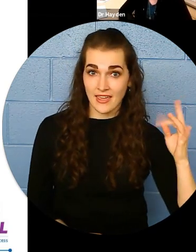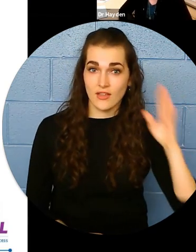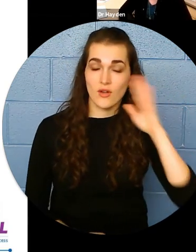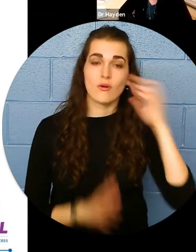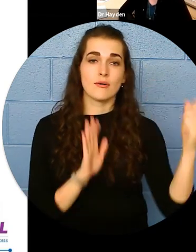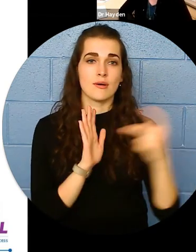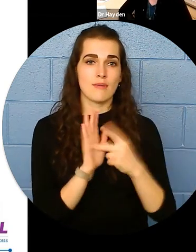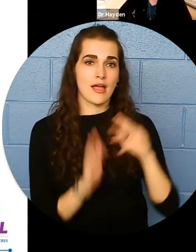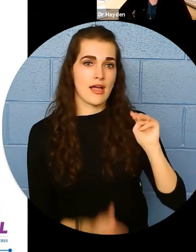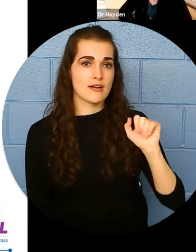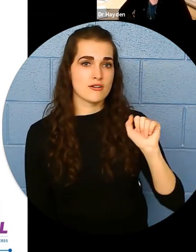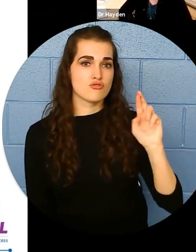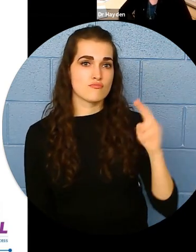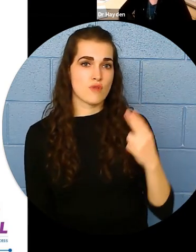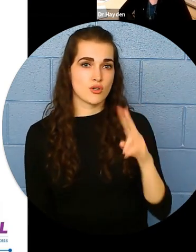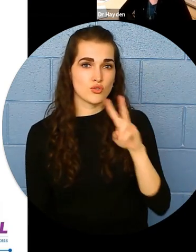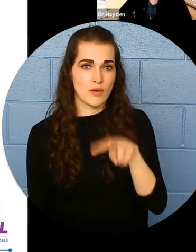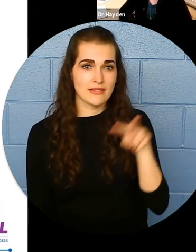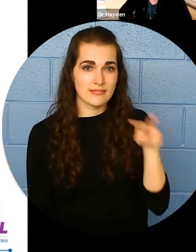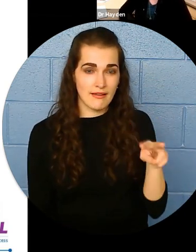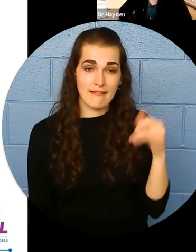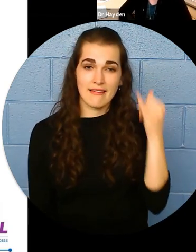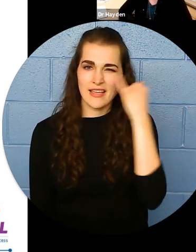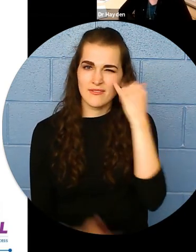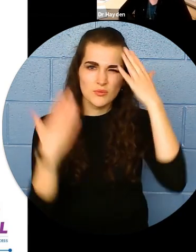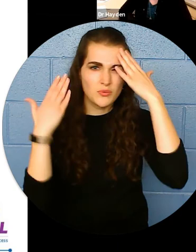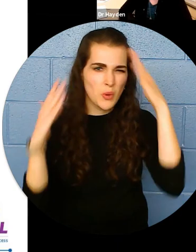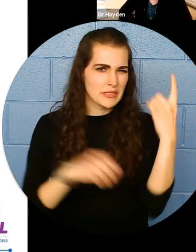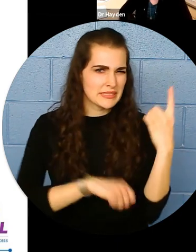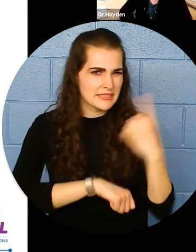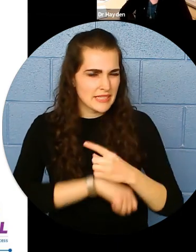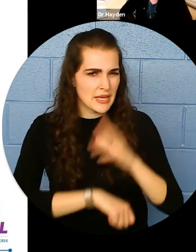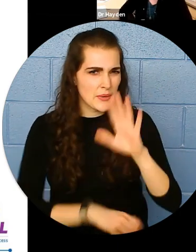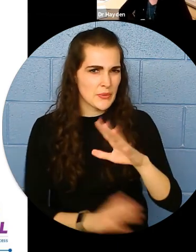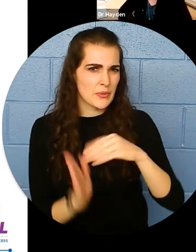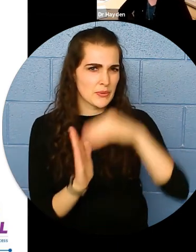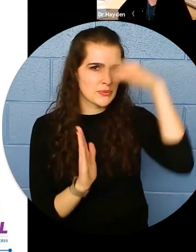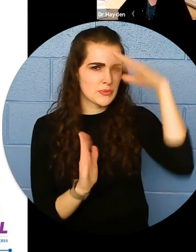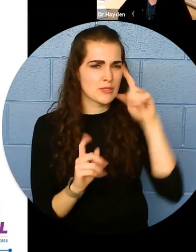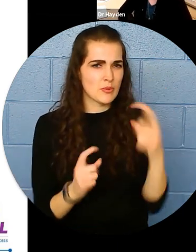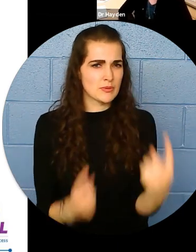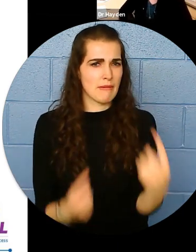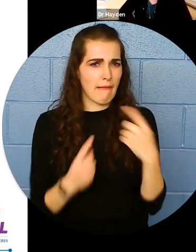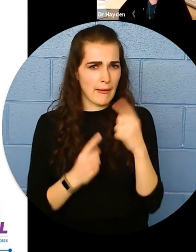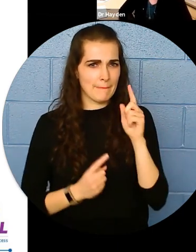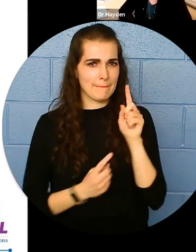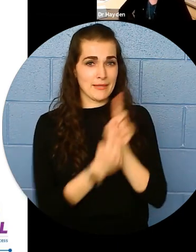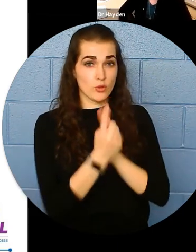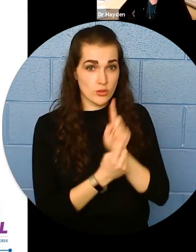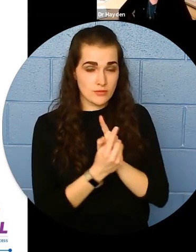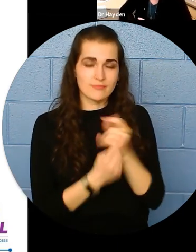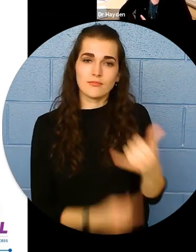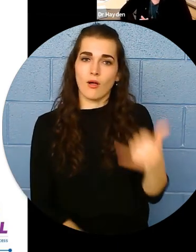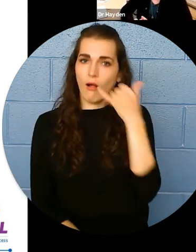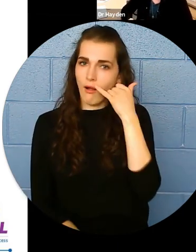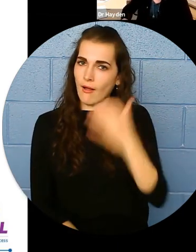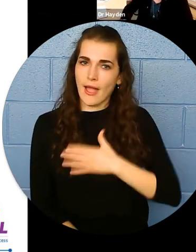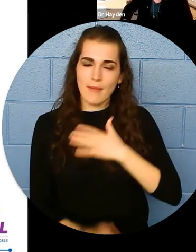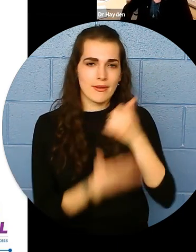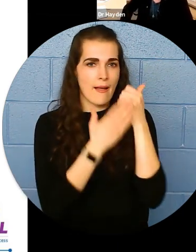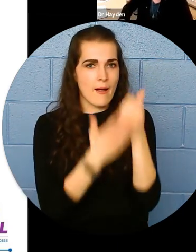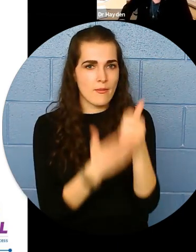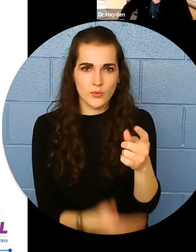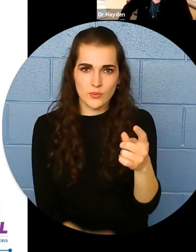the 22nd. Again, if you do not know the date that your child is supposed to be here in person, please give us a call. We'd be happy to help